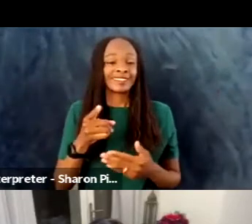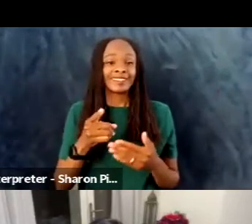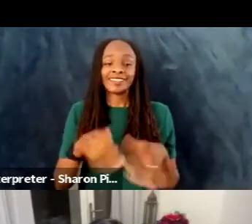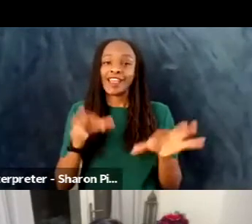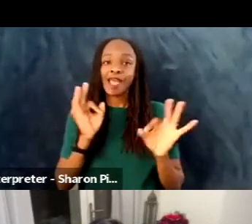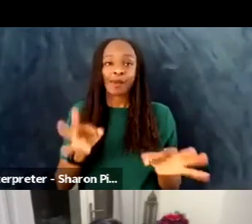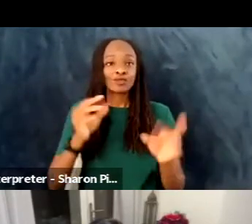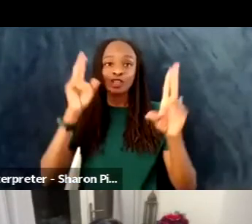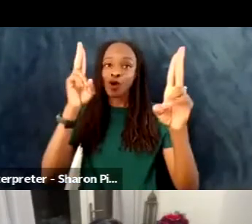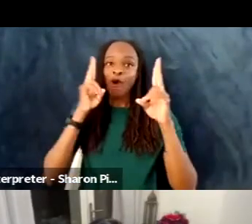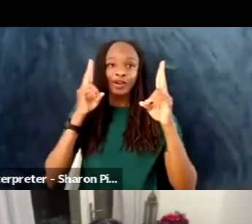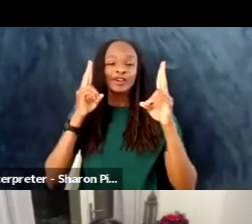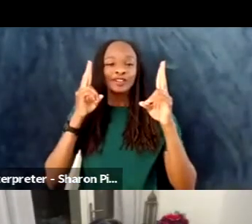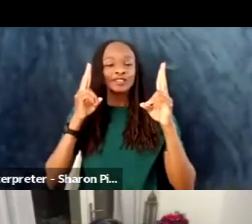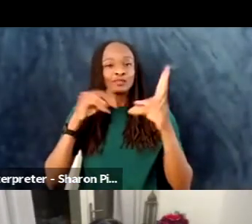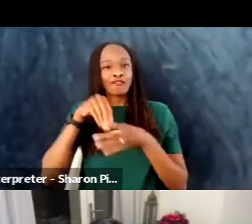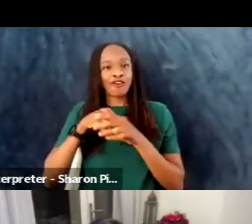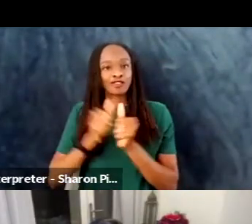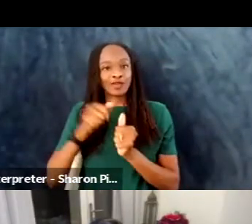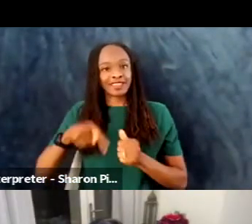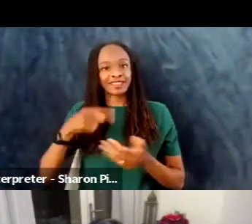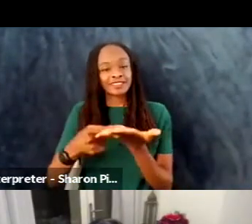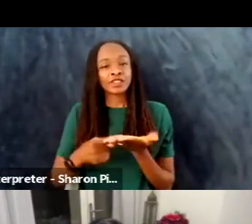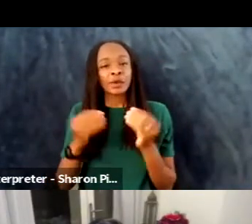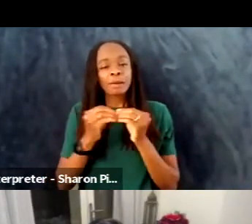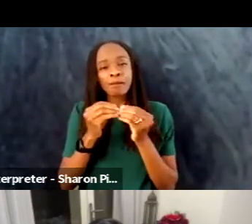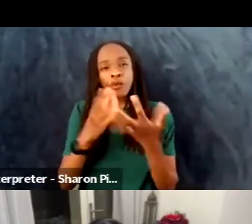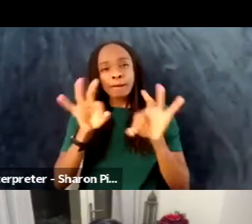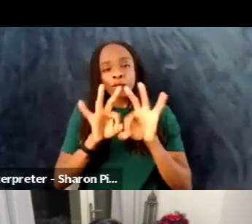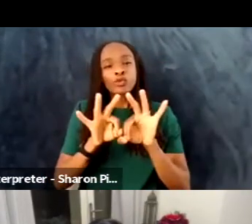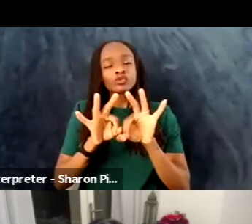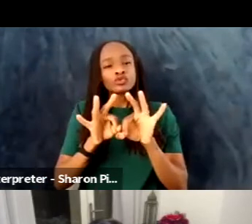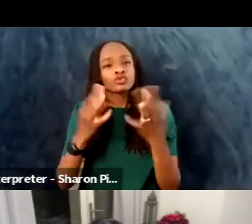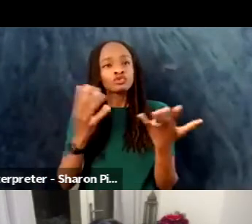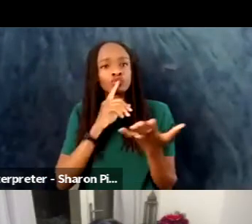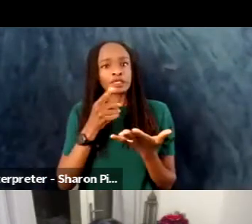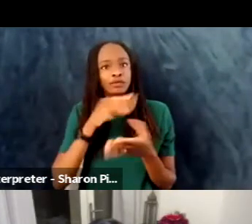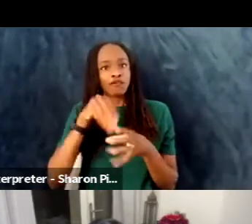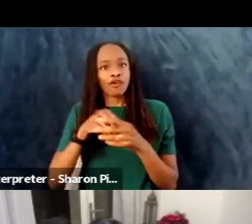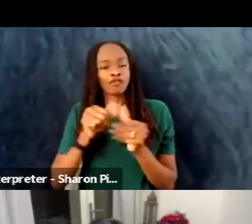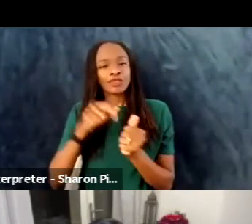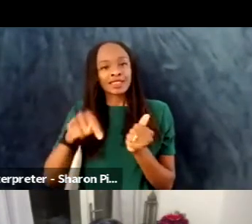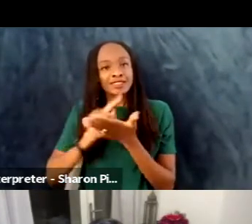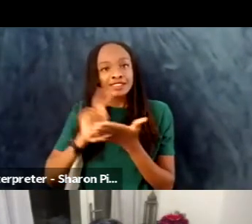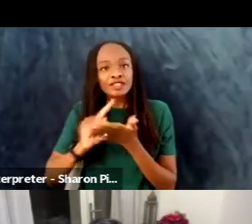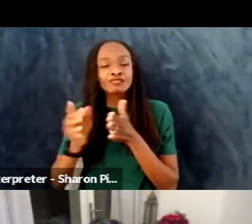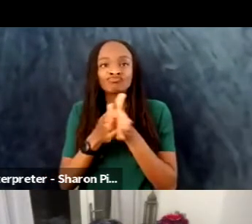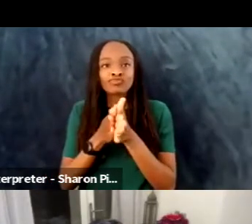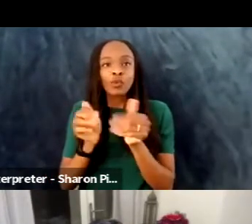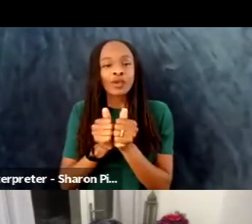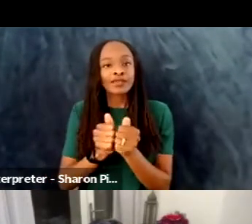of this discussion, and more importantly, to be part of this study and research initiative with GDI and